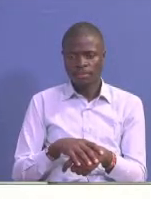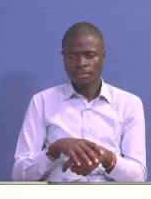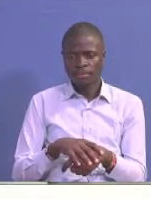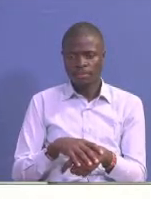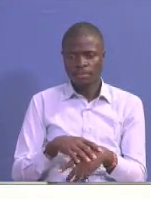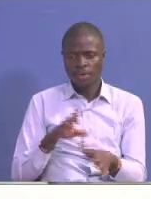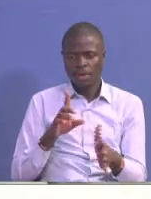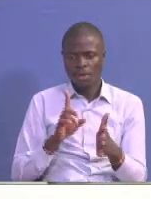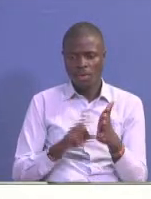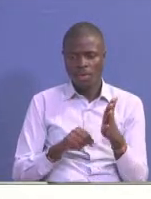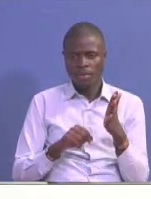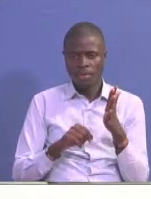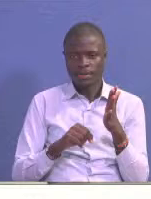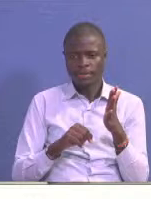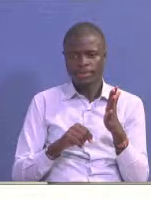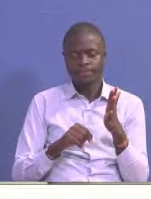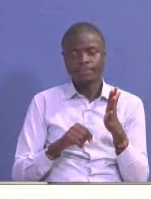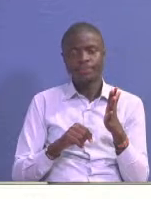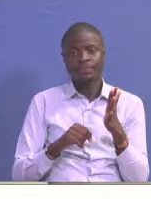What